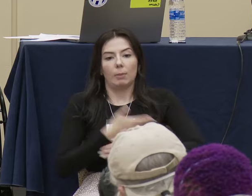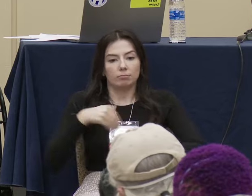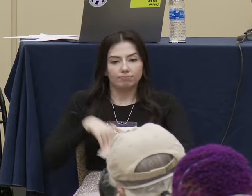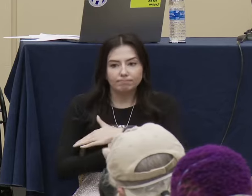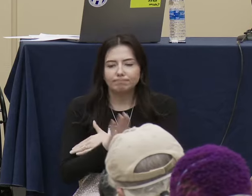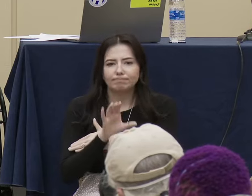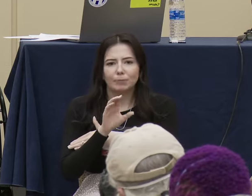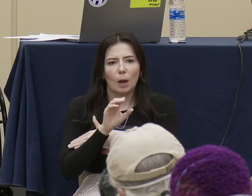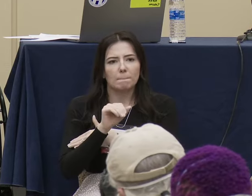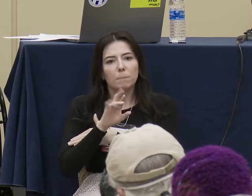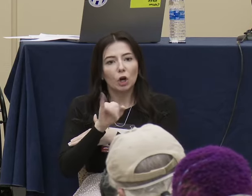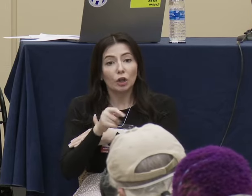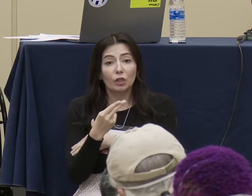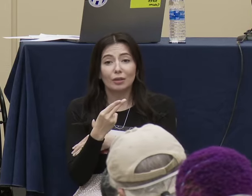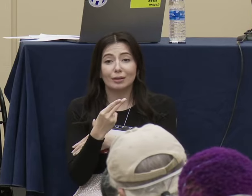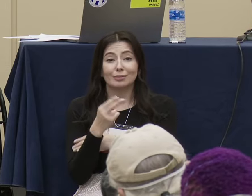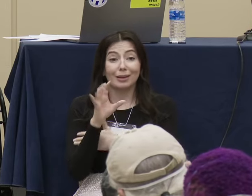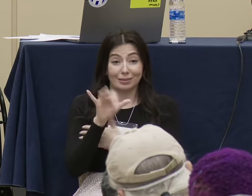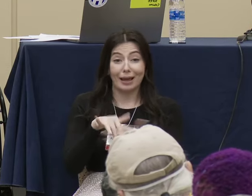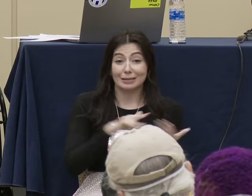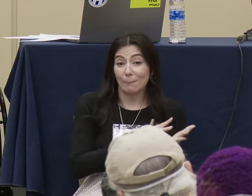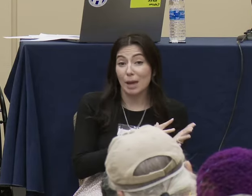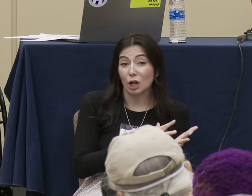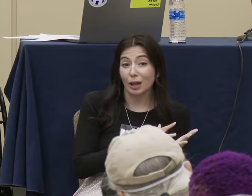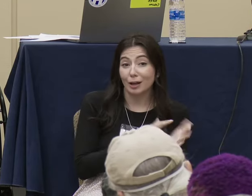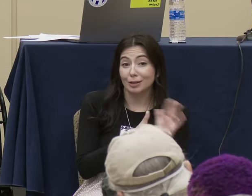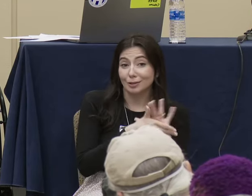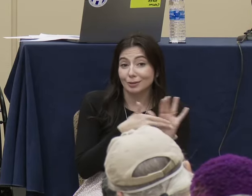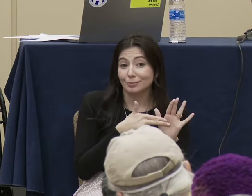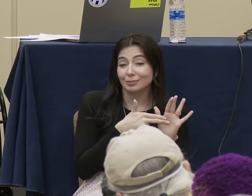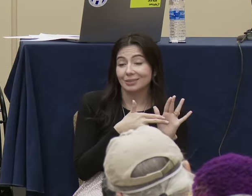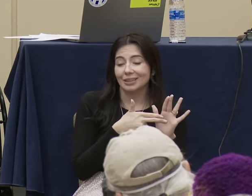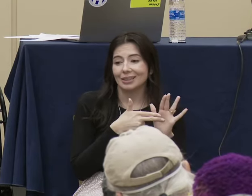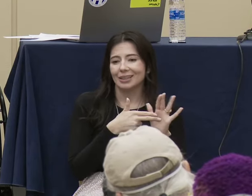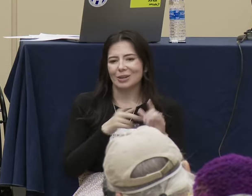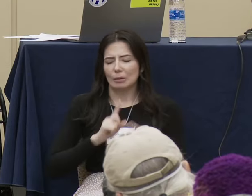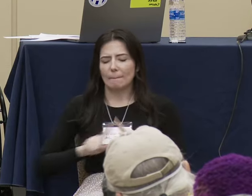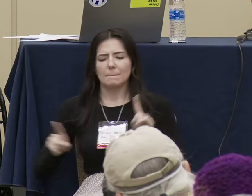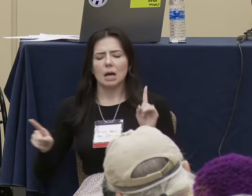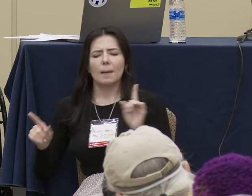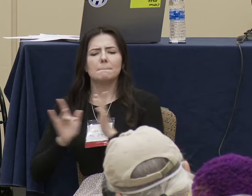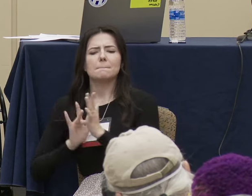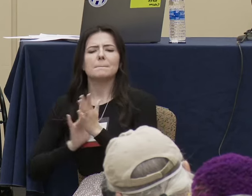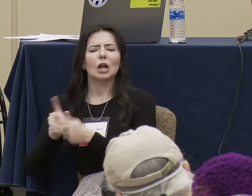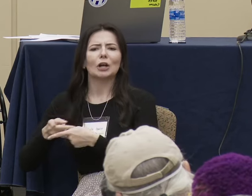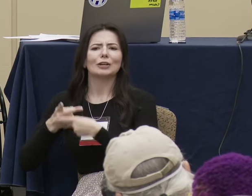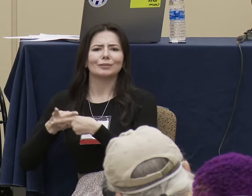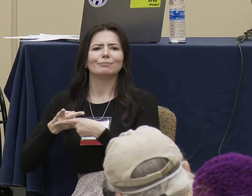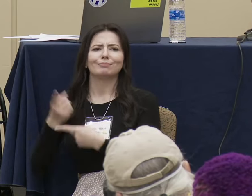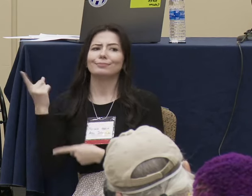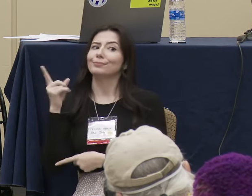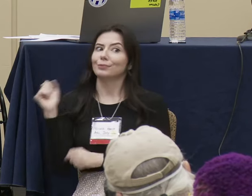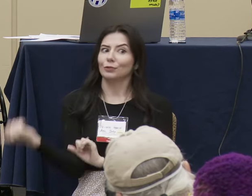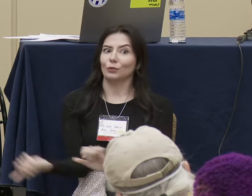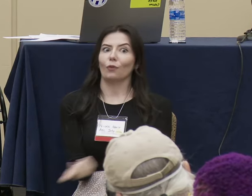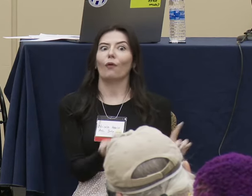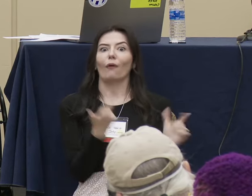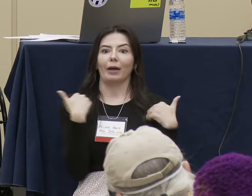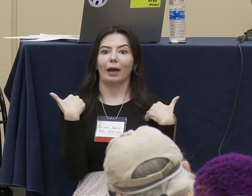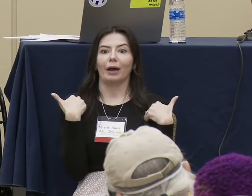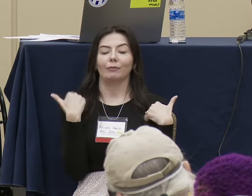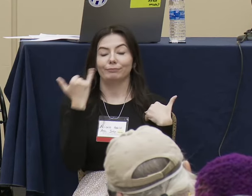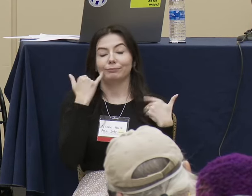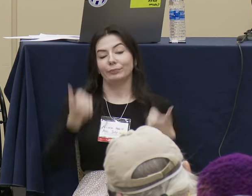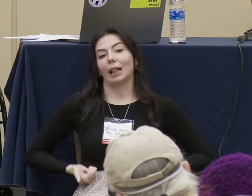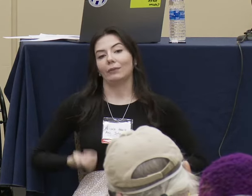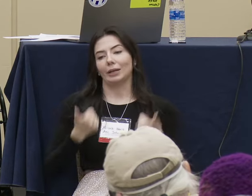gets medicalized. A lot of things like get medicalized. But medical care is something we should all have for just living. So